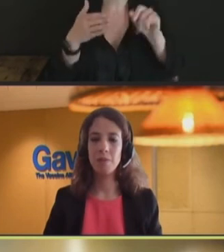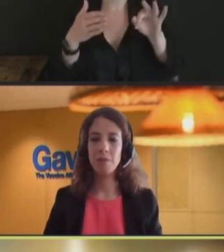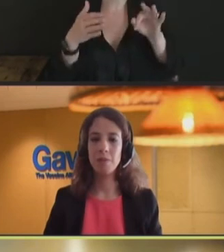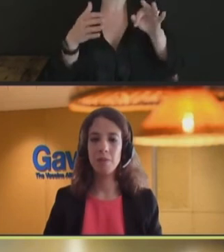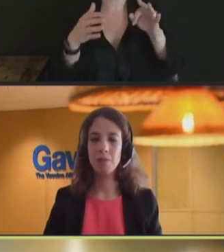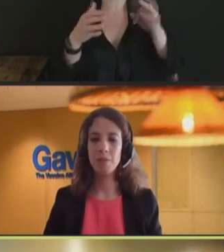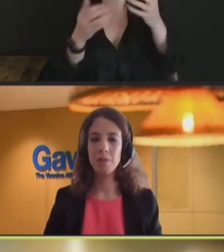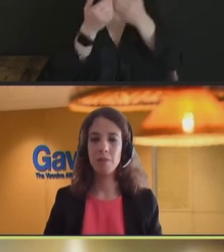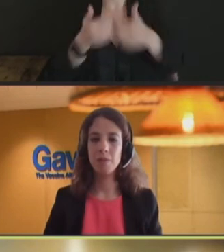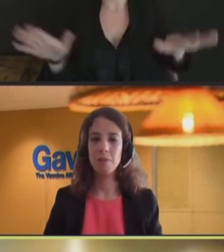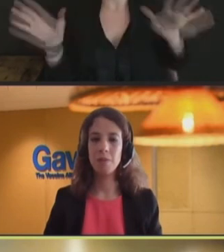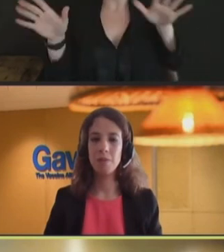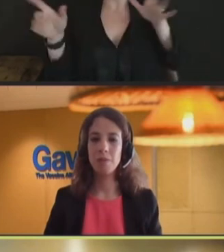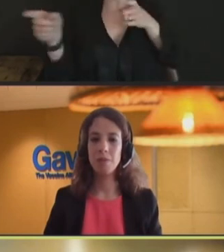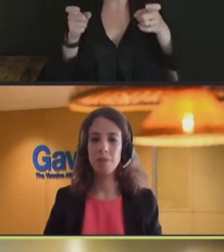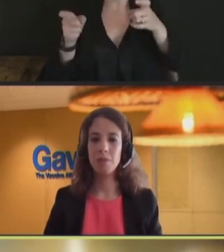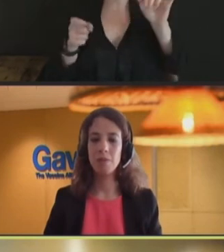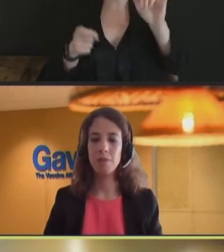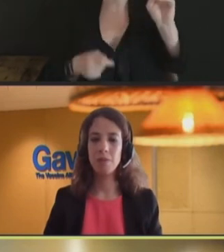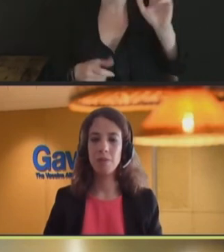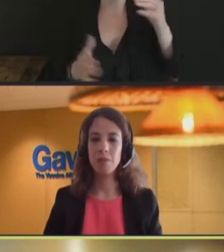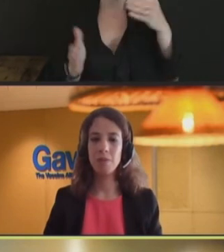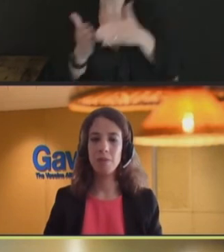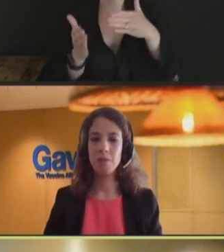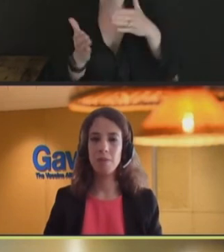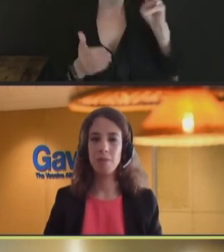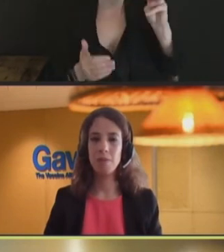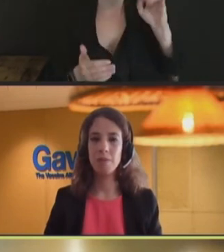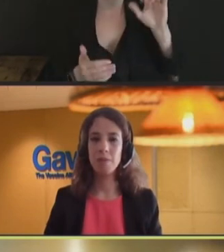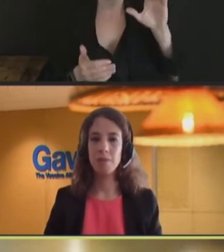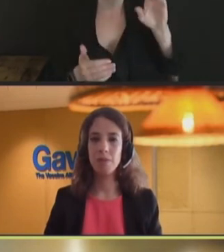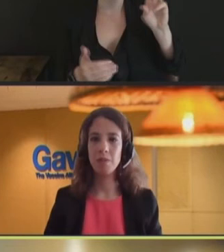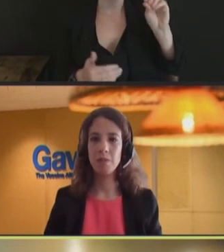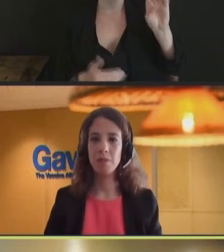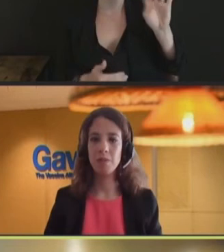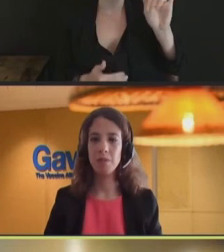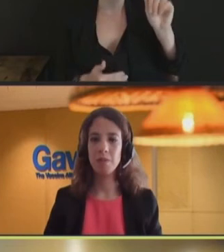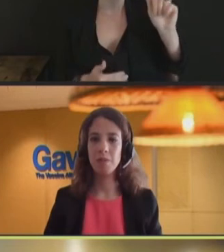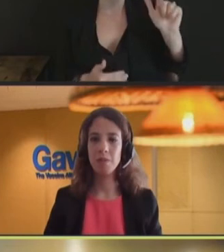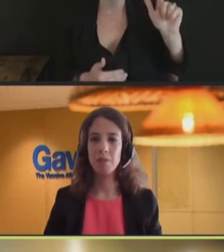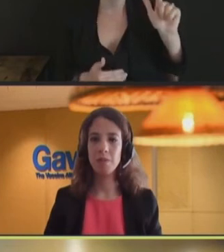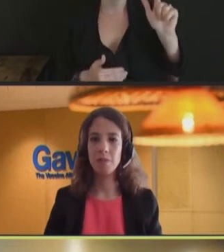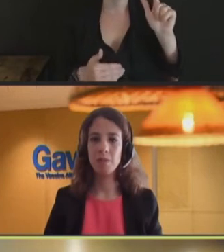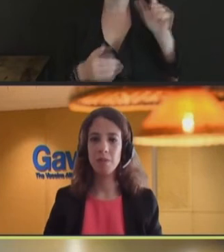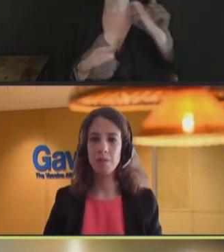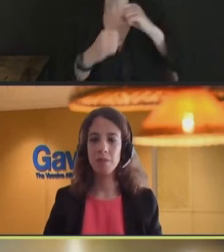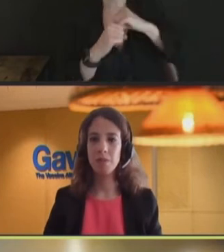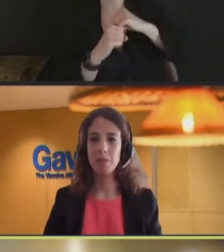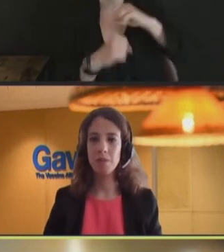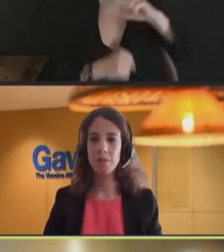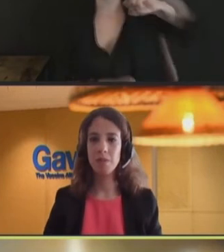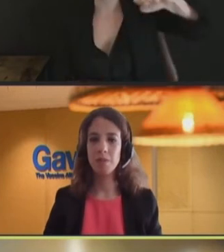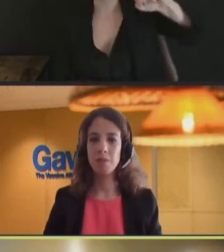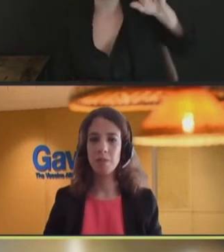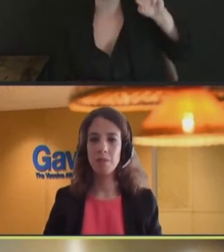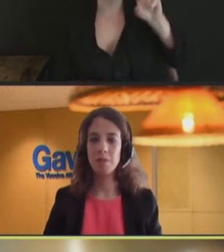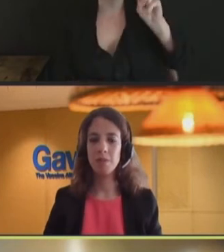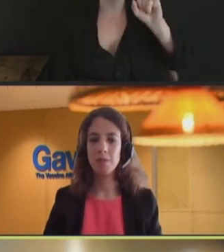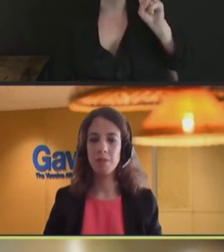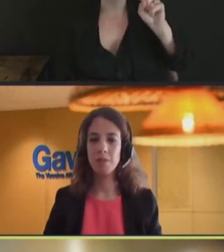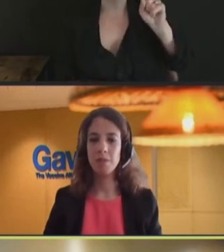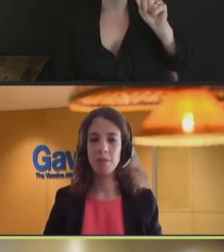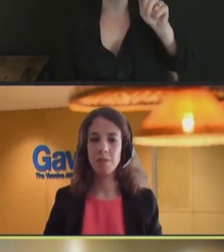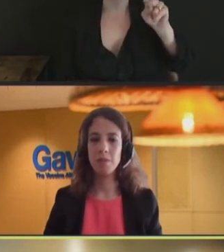see happening with antimicrobial resistance. So what I'm going to talk about today is some work related